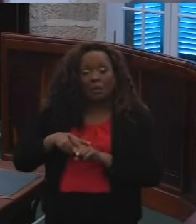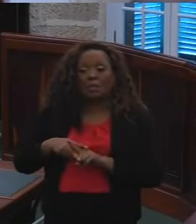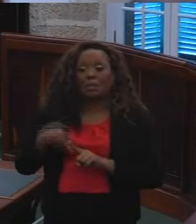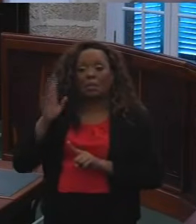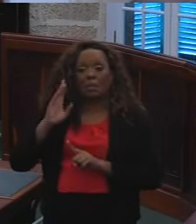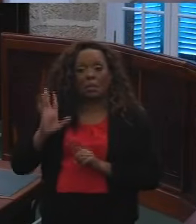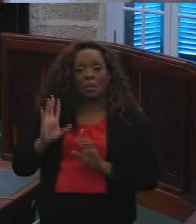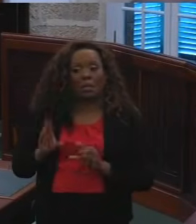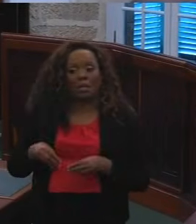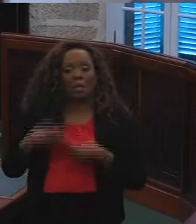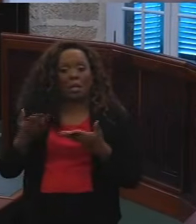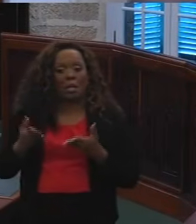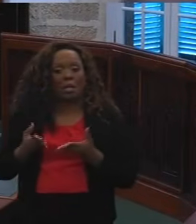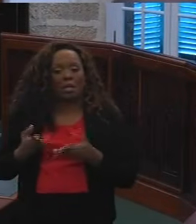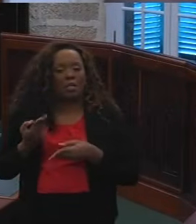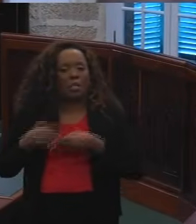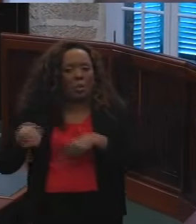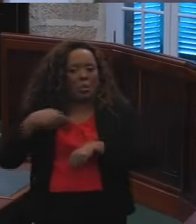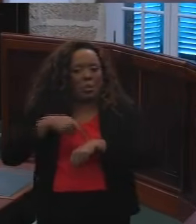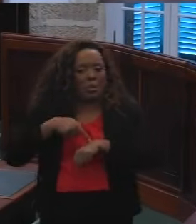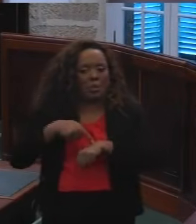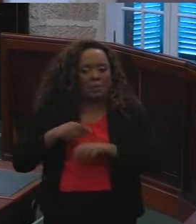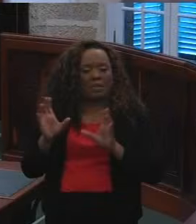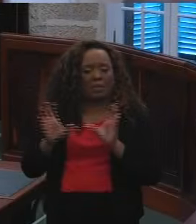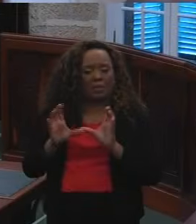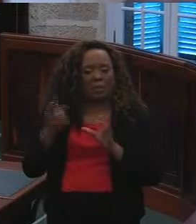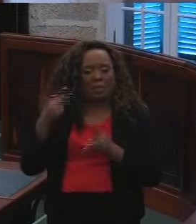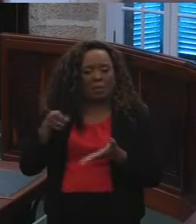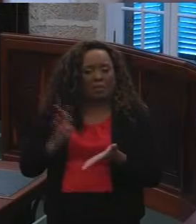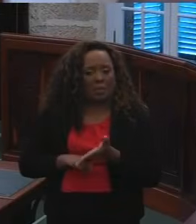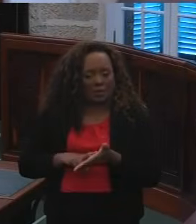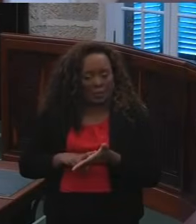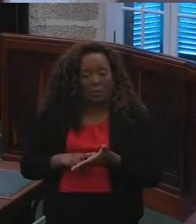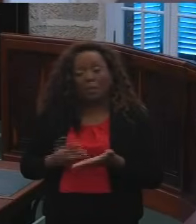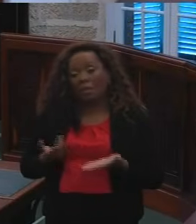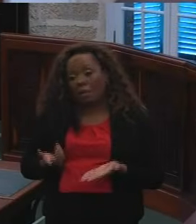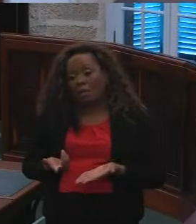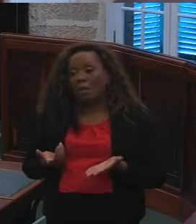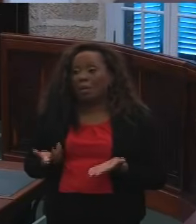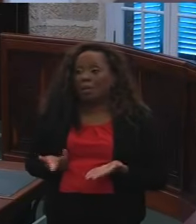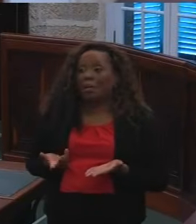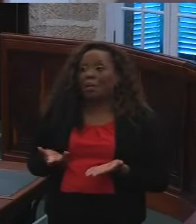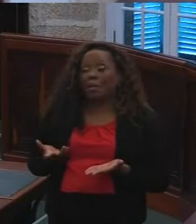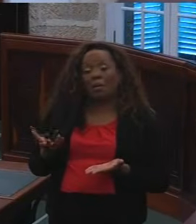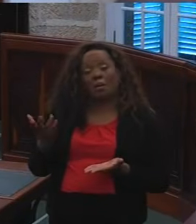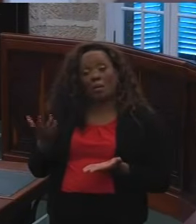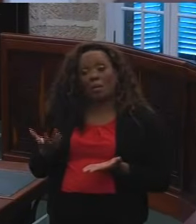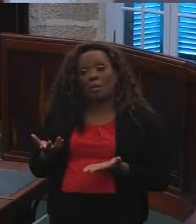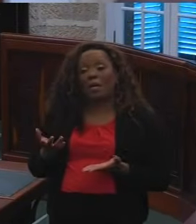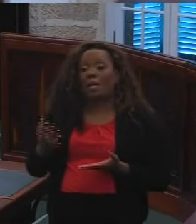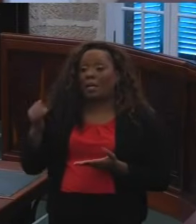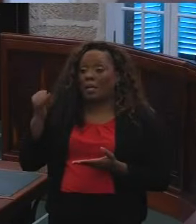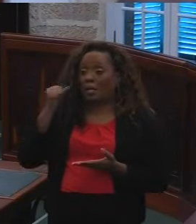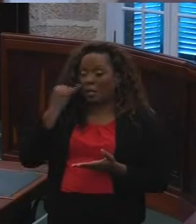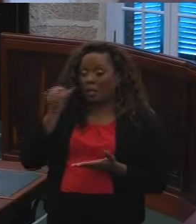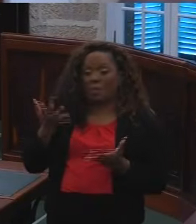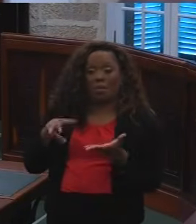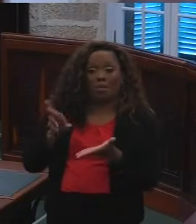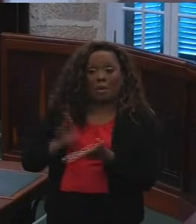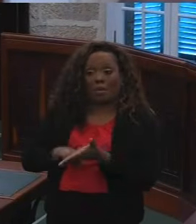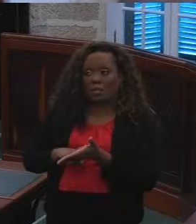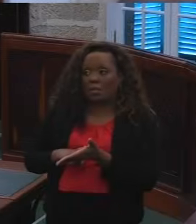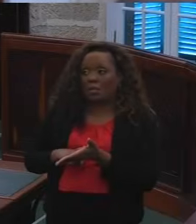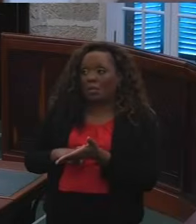temporary certificate of registration stating the conditions, or C, register the residential facility.